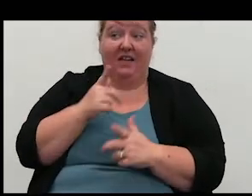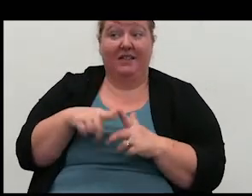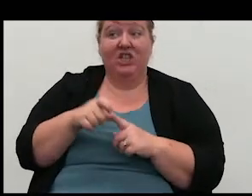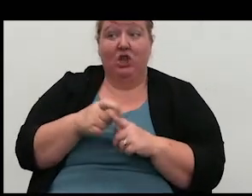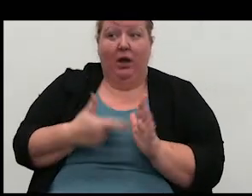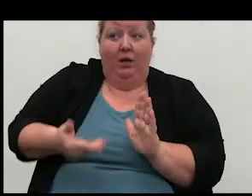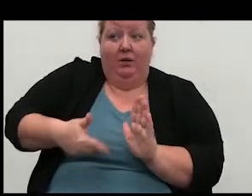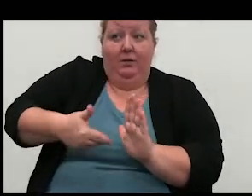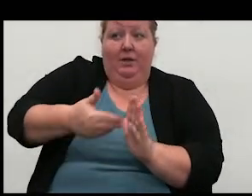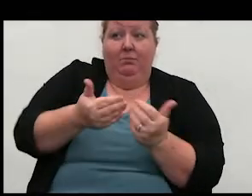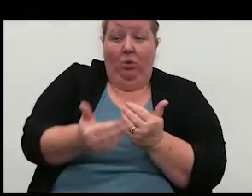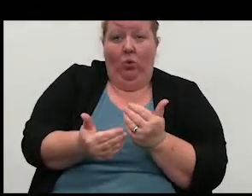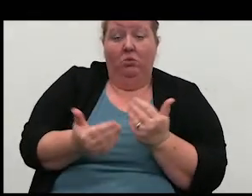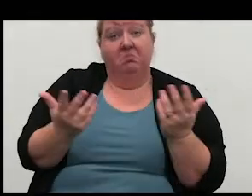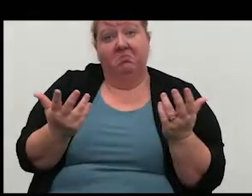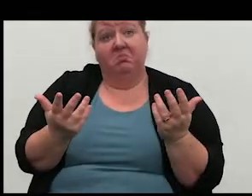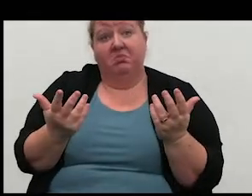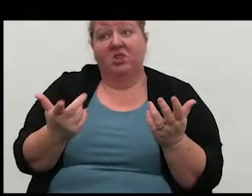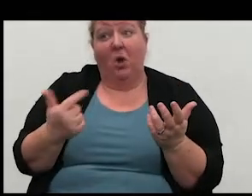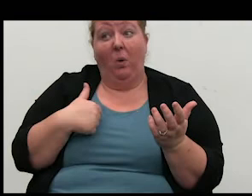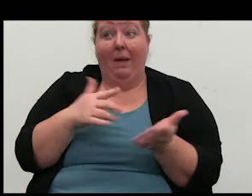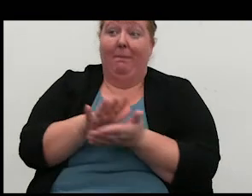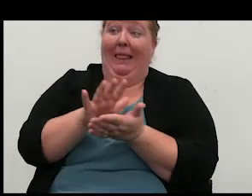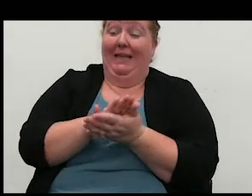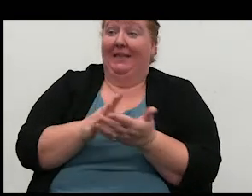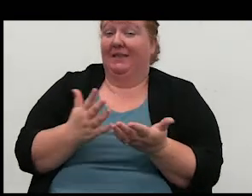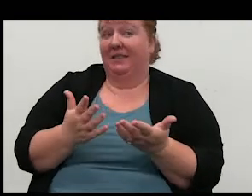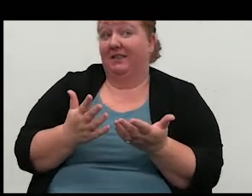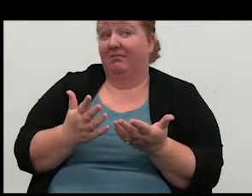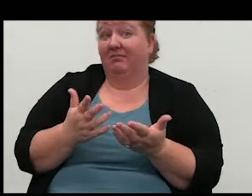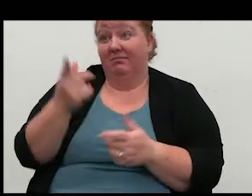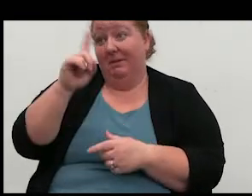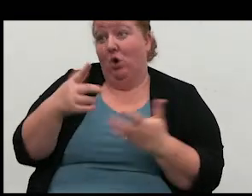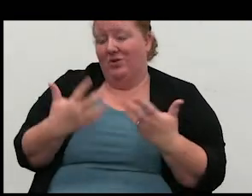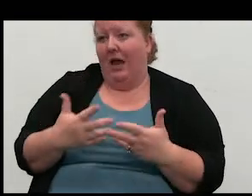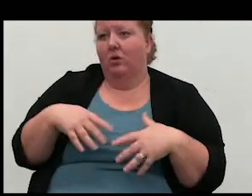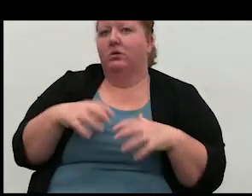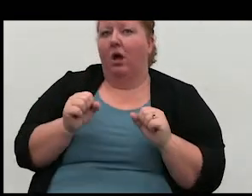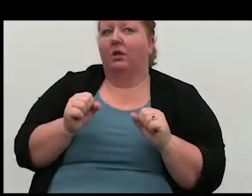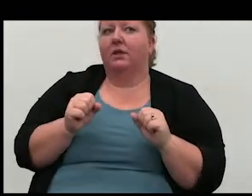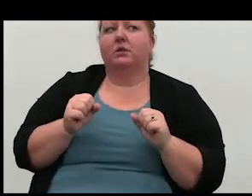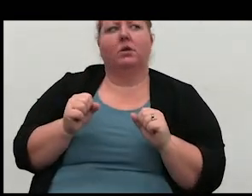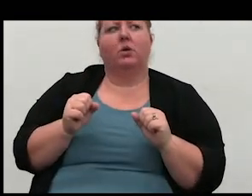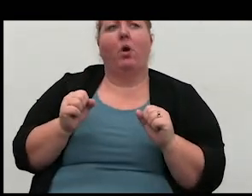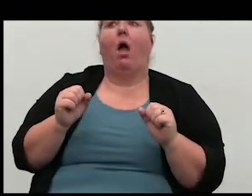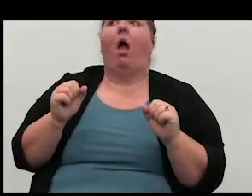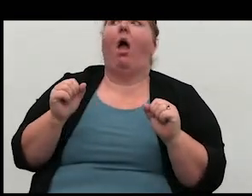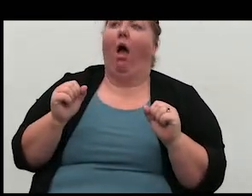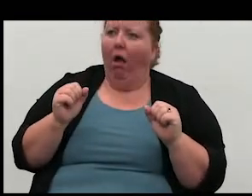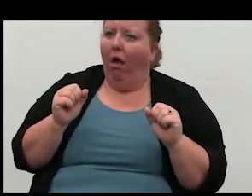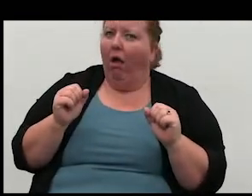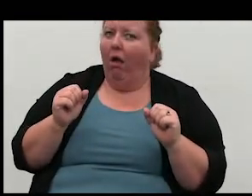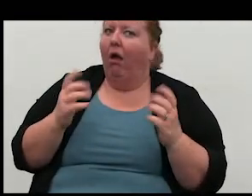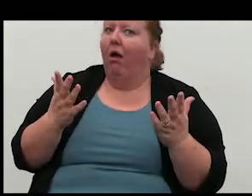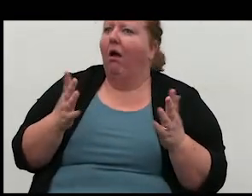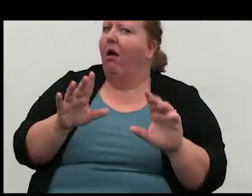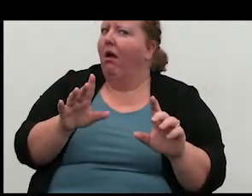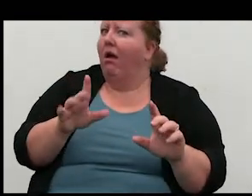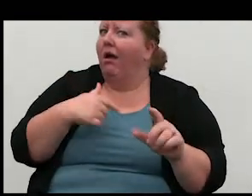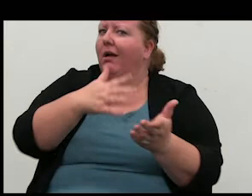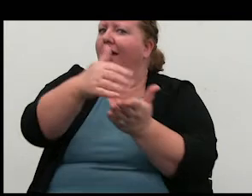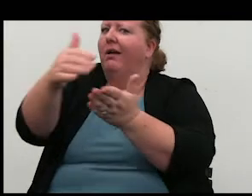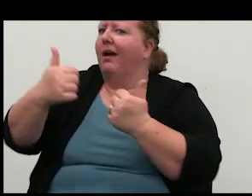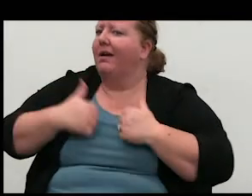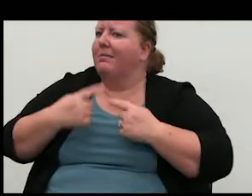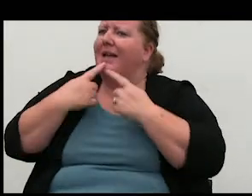added a lot more. So I'm quite pleased that people are now starting to go, oh, oh, hang on, you collect all